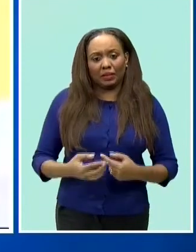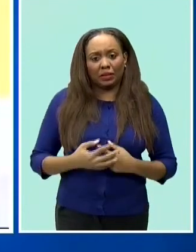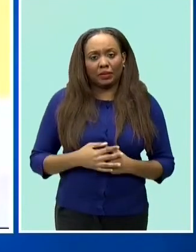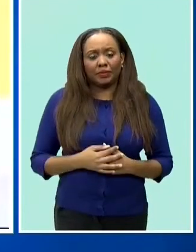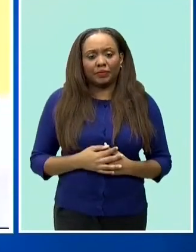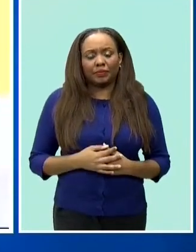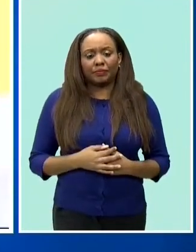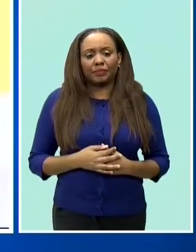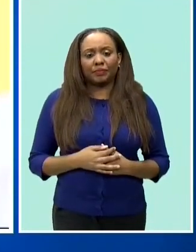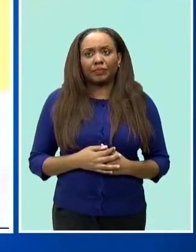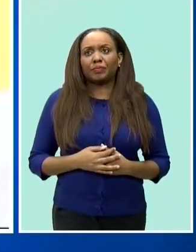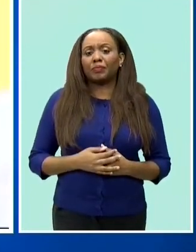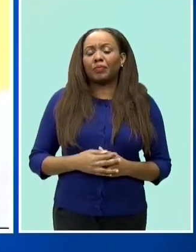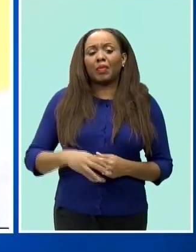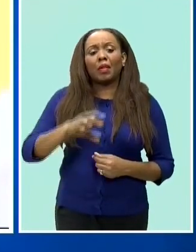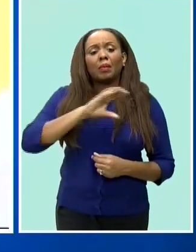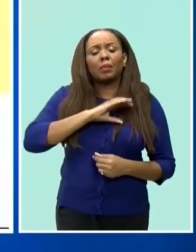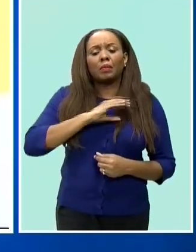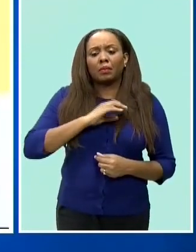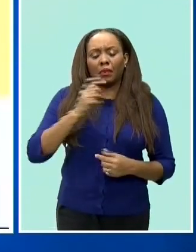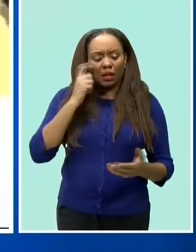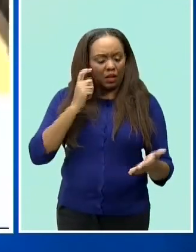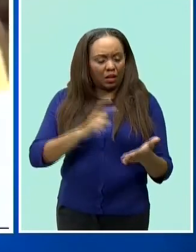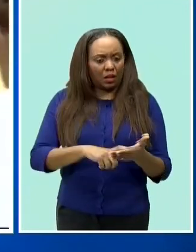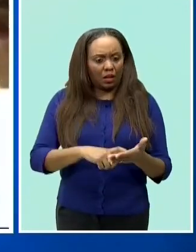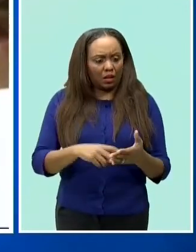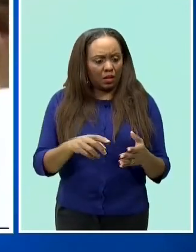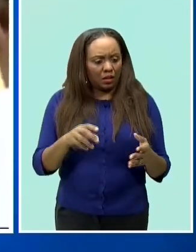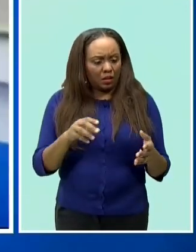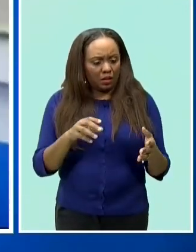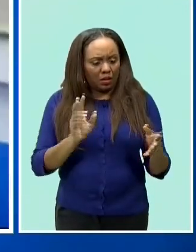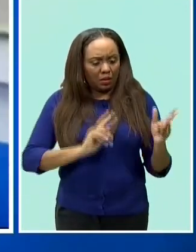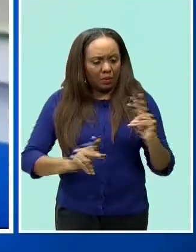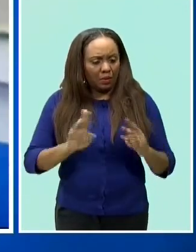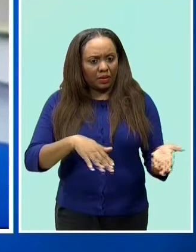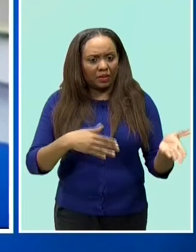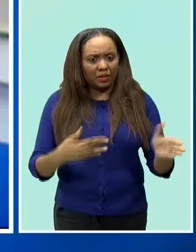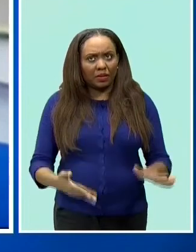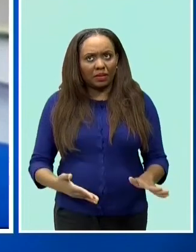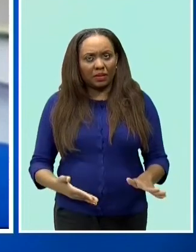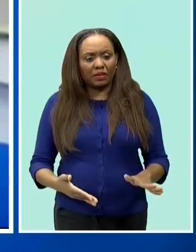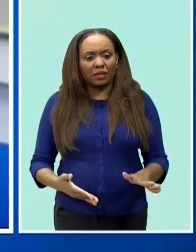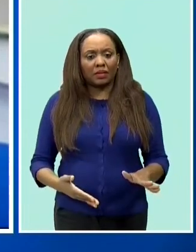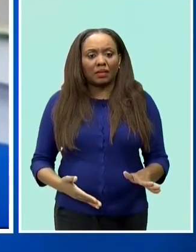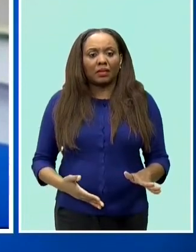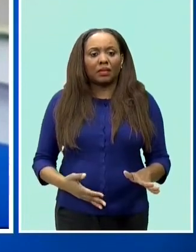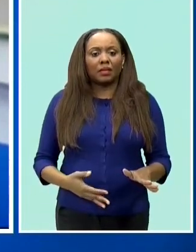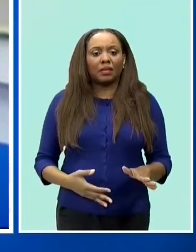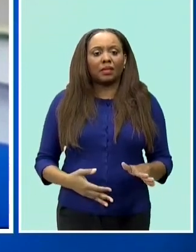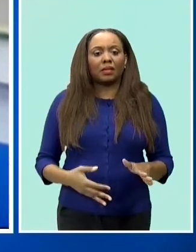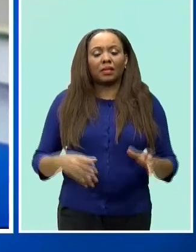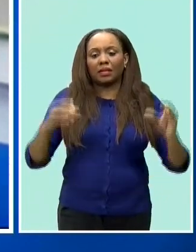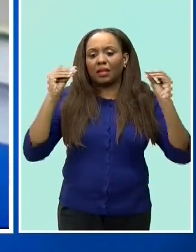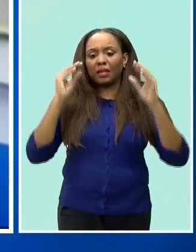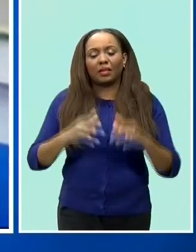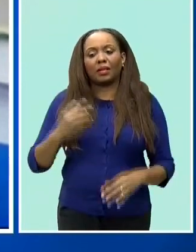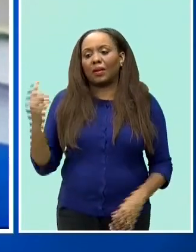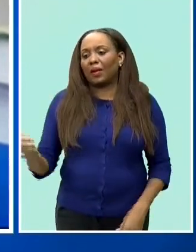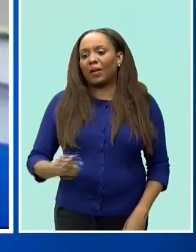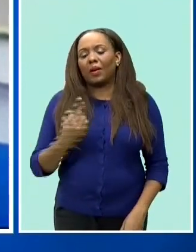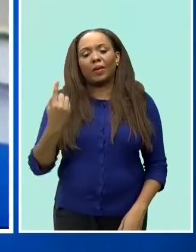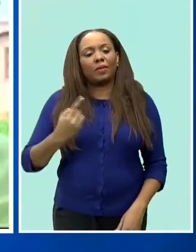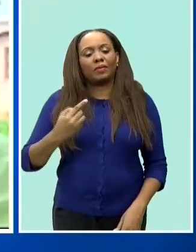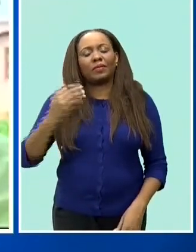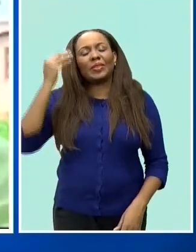police identify victims who have been killed as a result of violence and gang warfare in her community, Phillip almost immediately recognizes